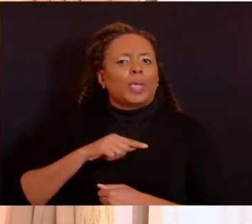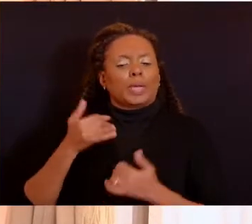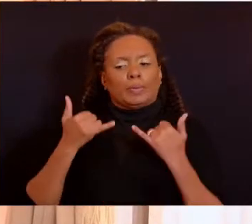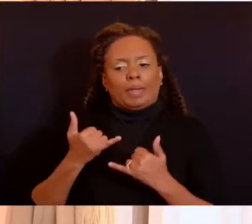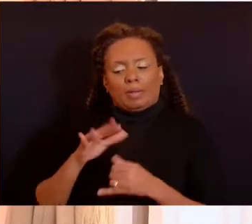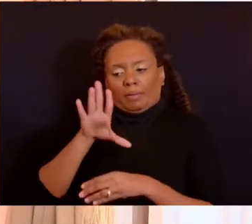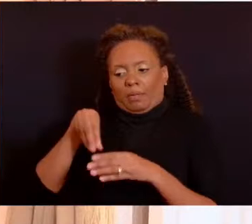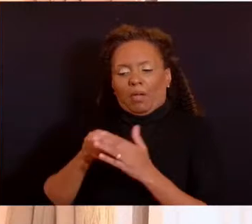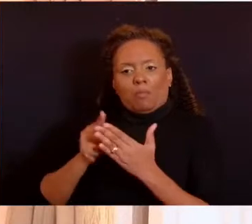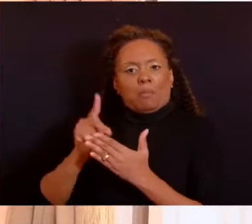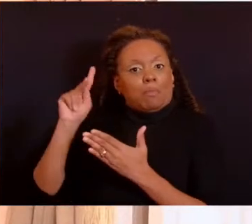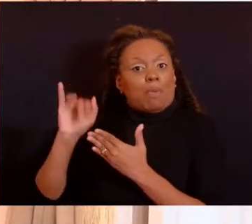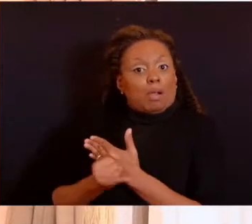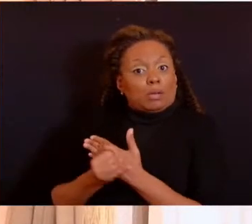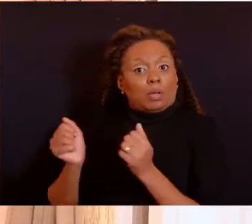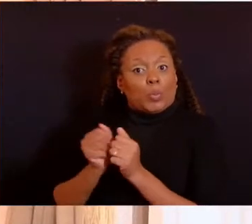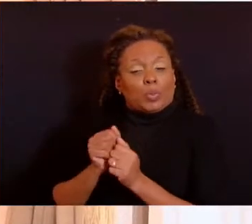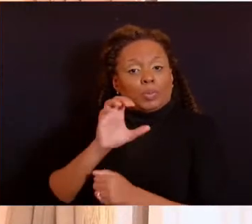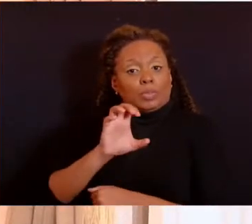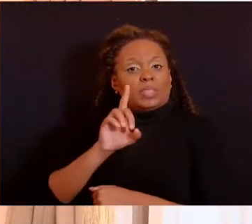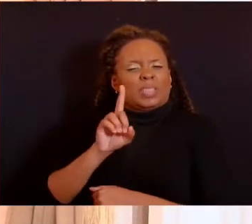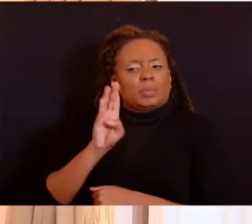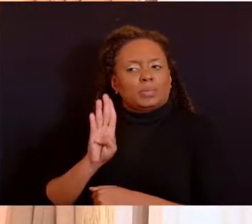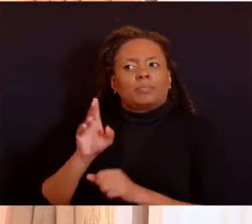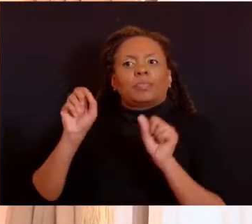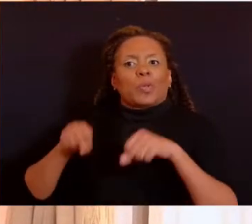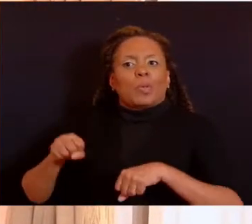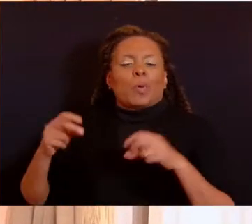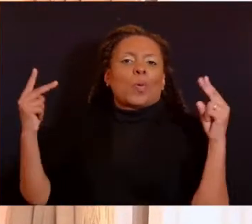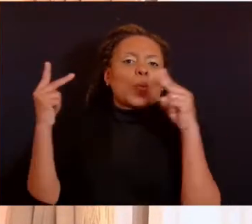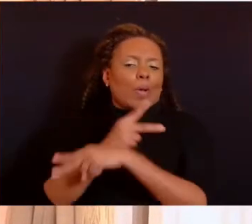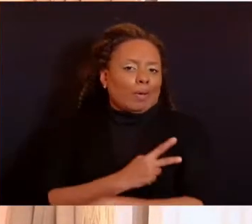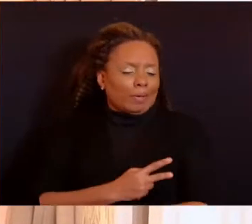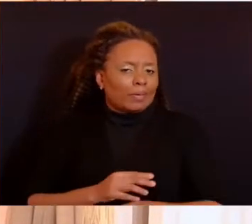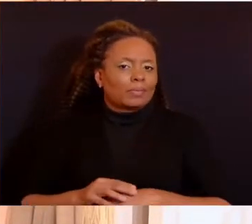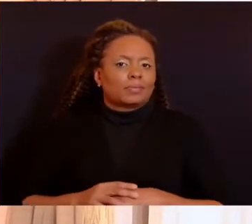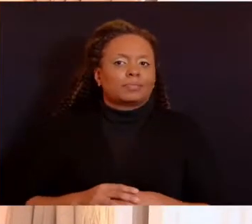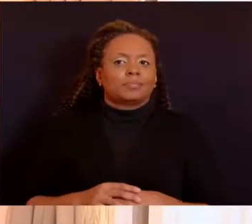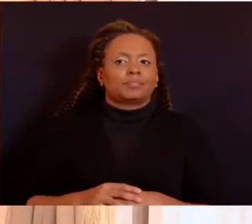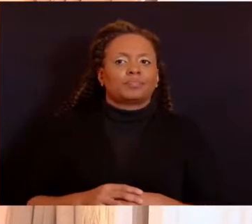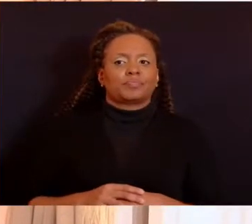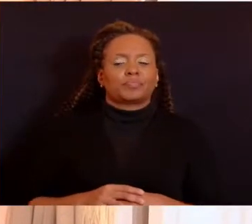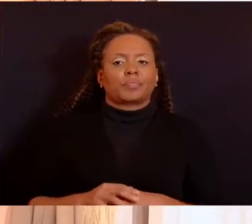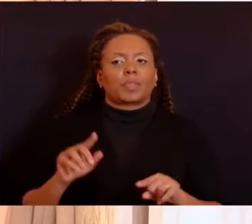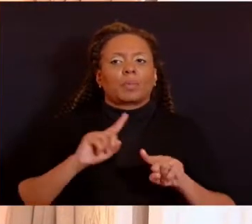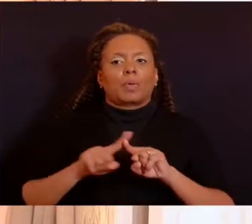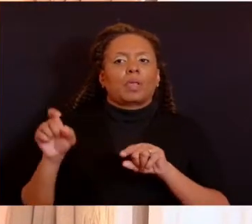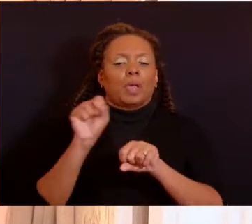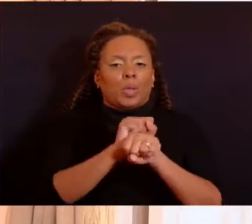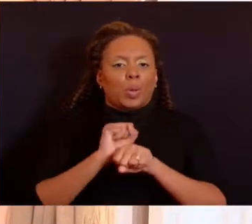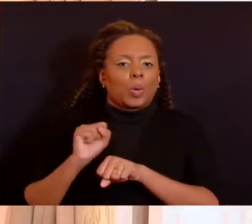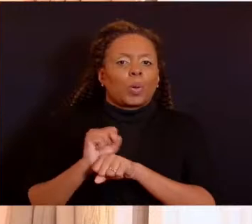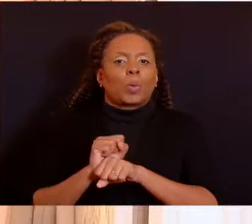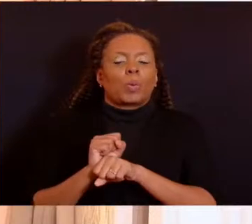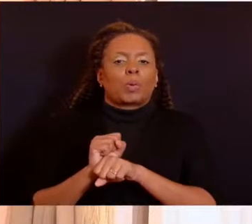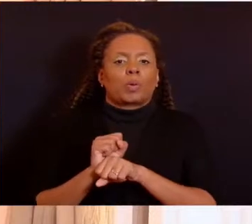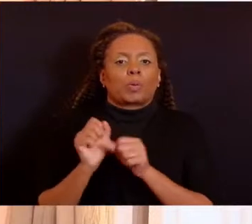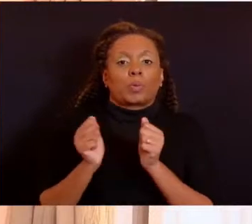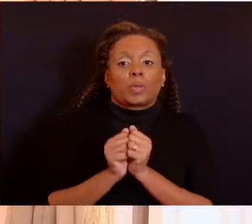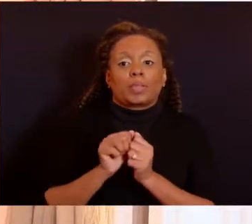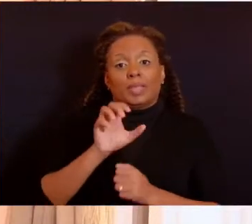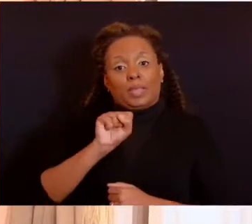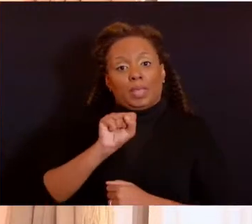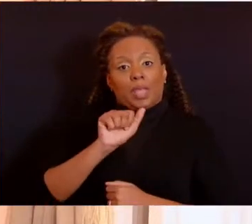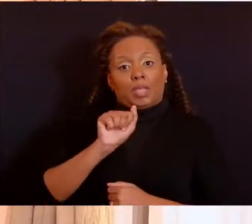Bank, and of course it could have been far worse, but I suspect that the work that we've done both at Salt Pond and in Murphy's Pasture